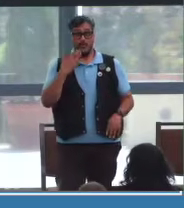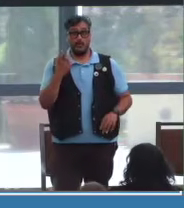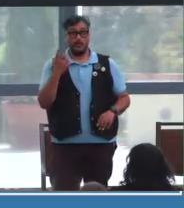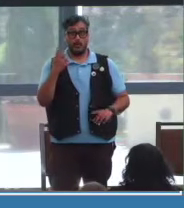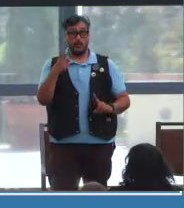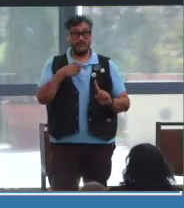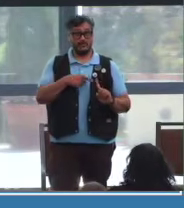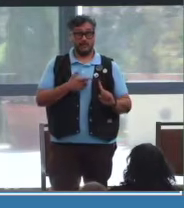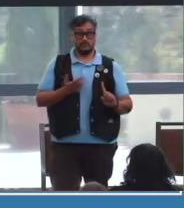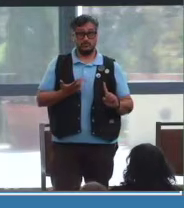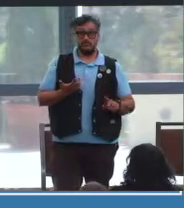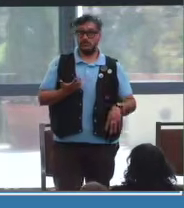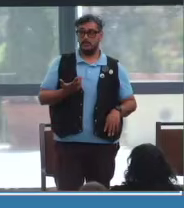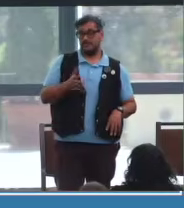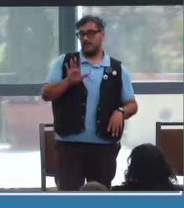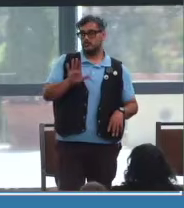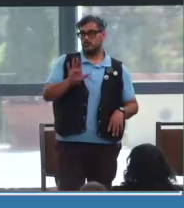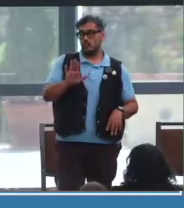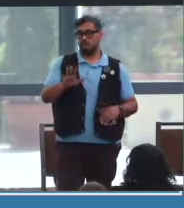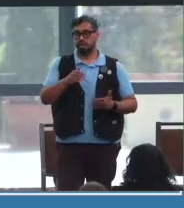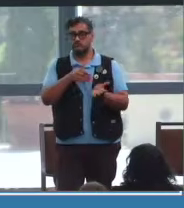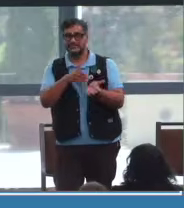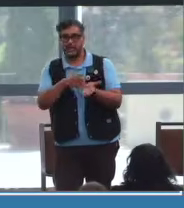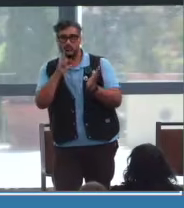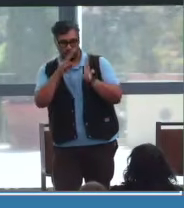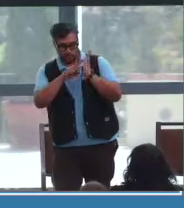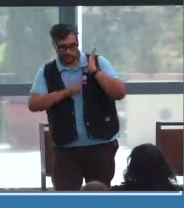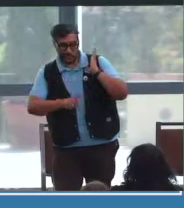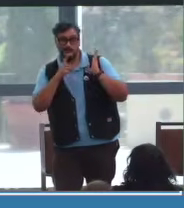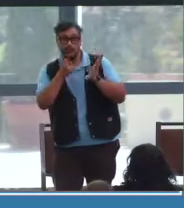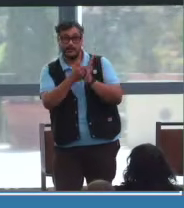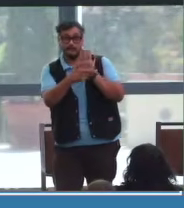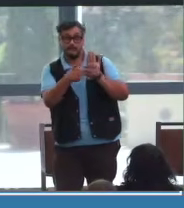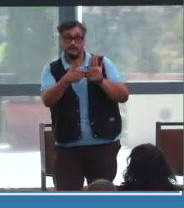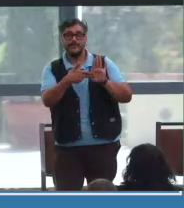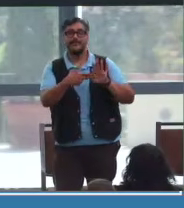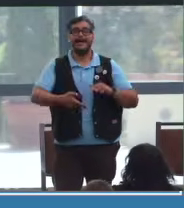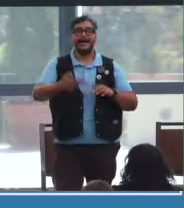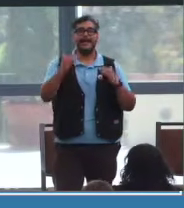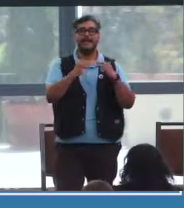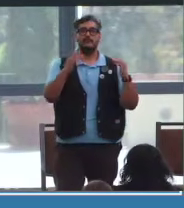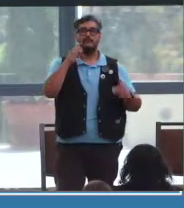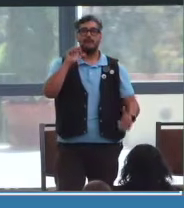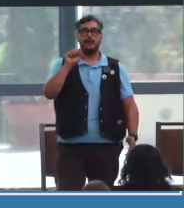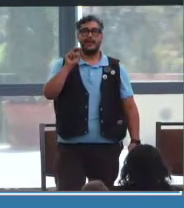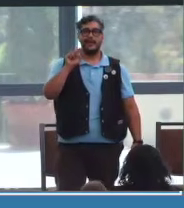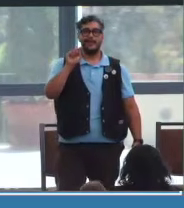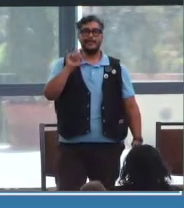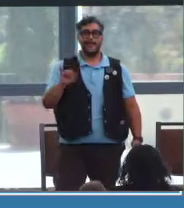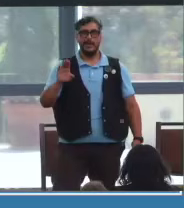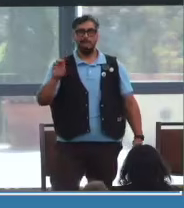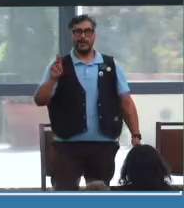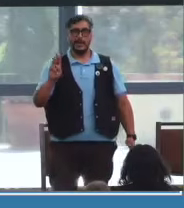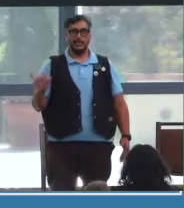factors that your rheumatologist checks for to diagnose lupus is high levels of autoantibodies. The